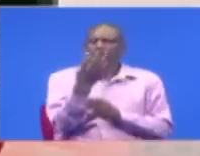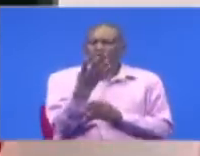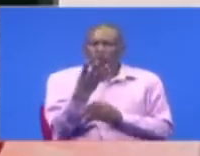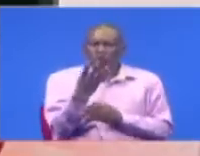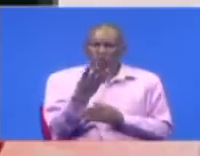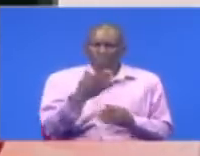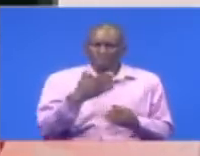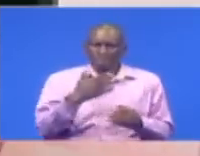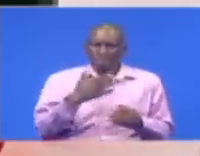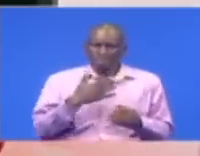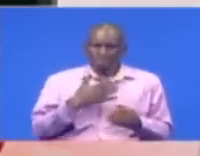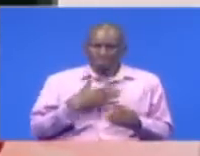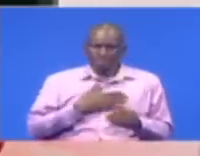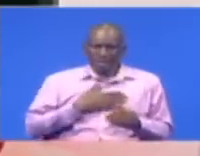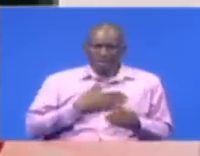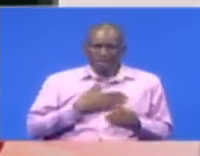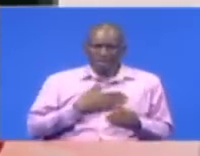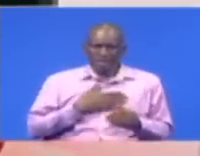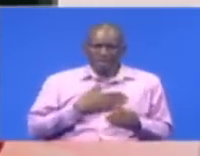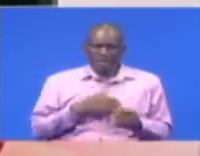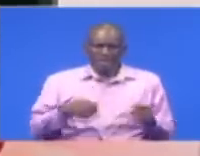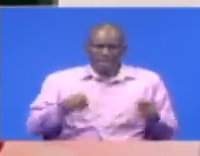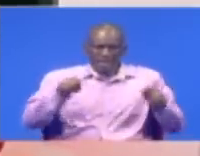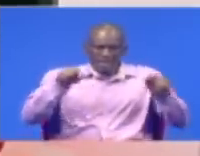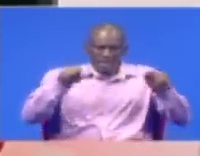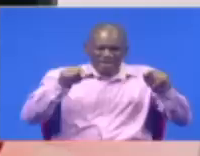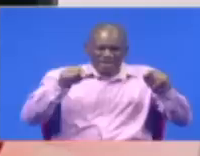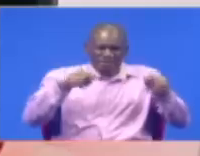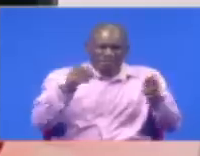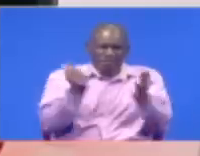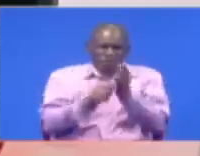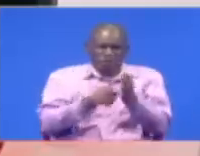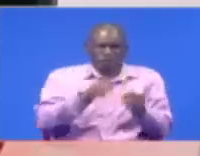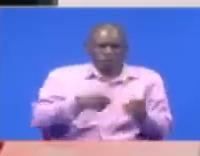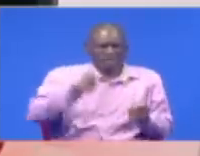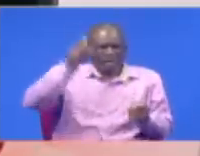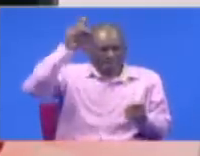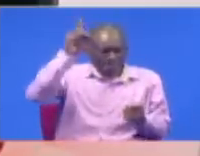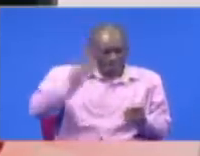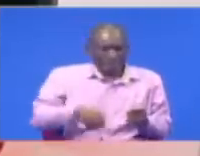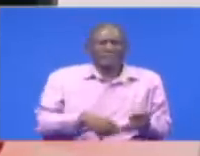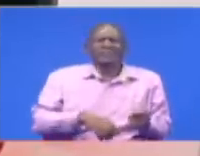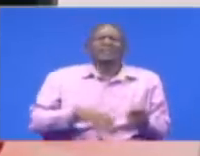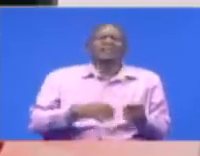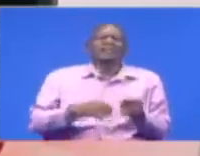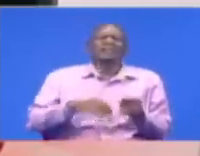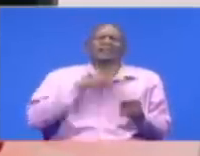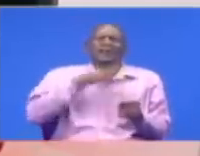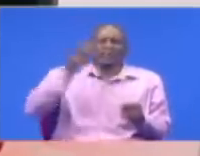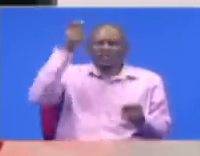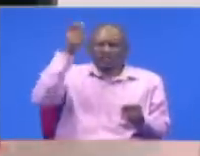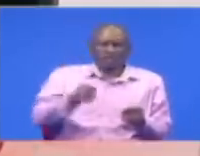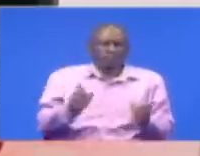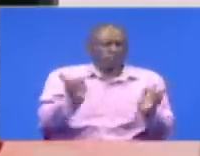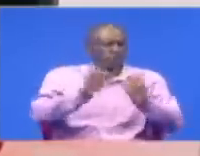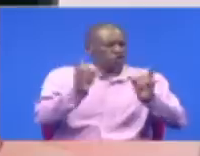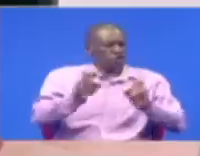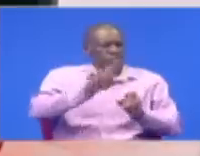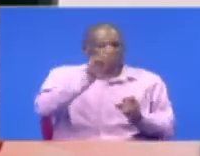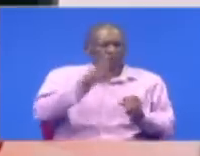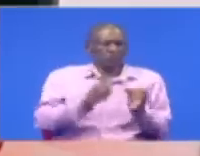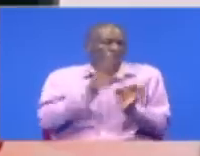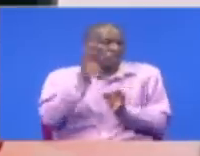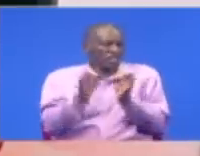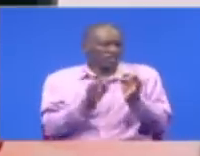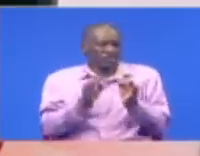My attack was on a mandatory death penalty, not the question